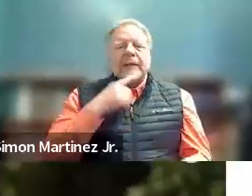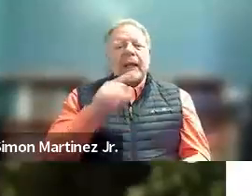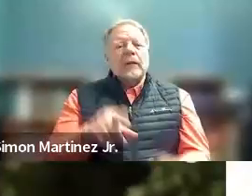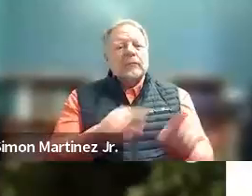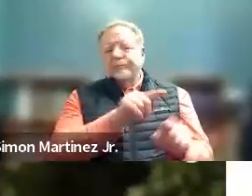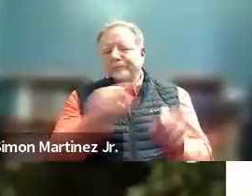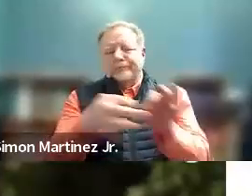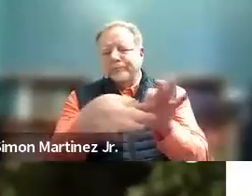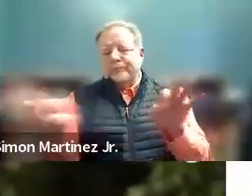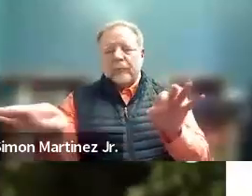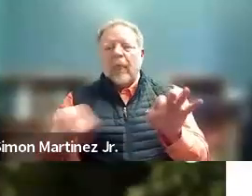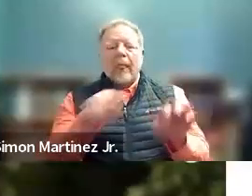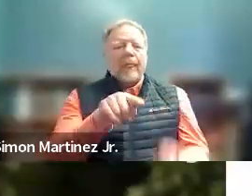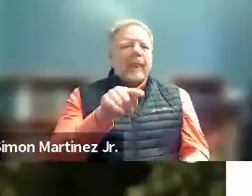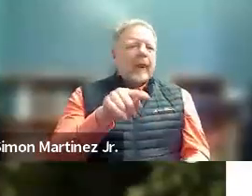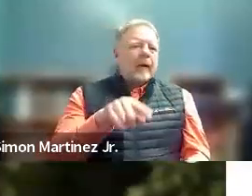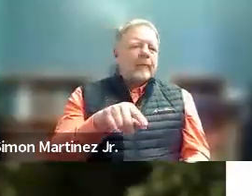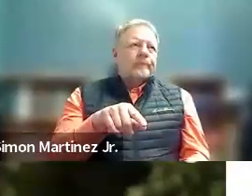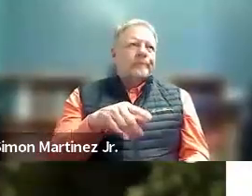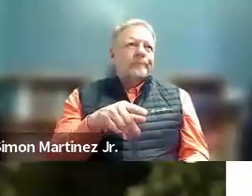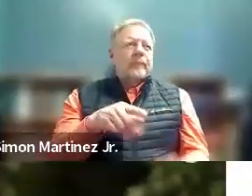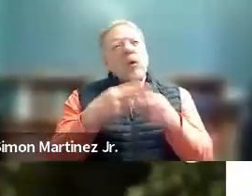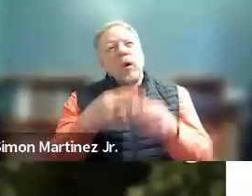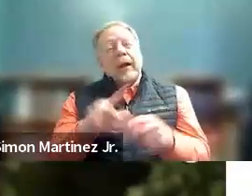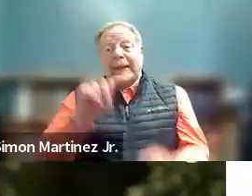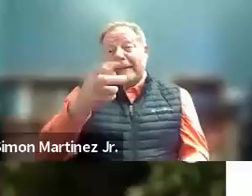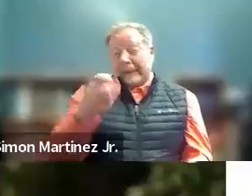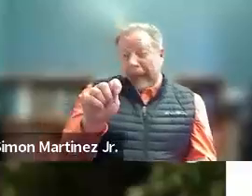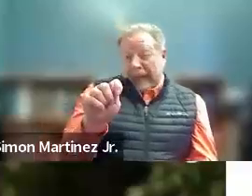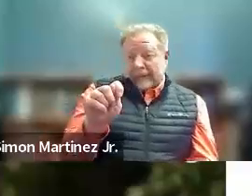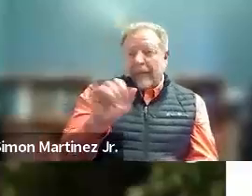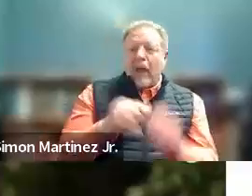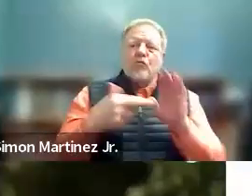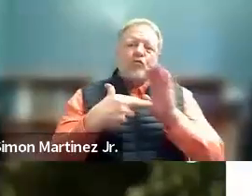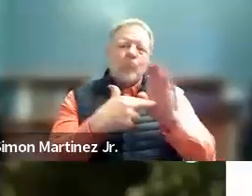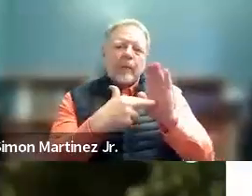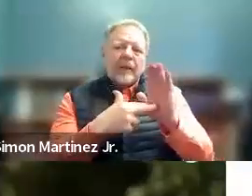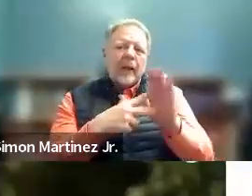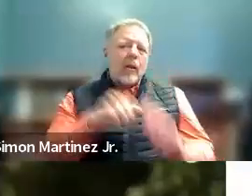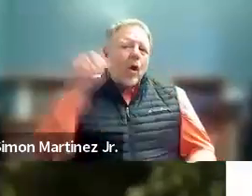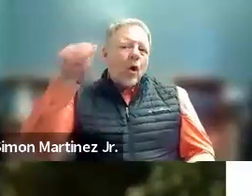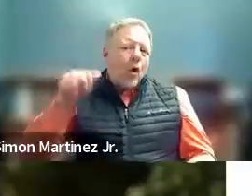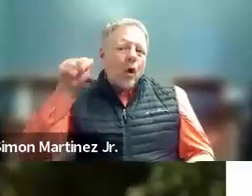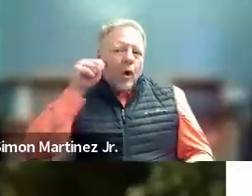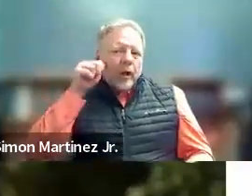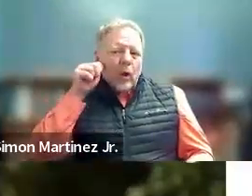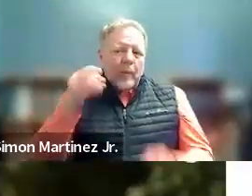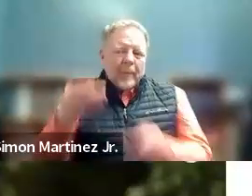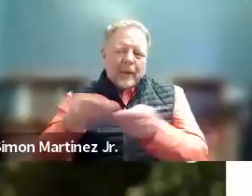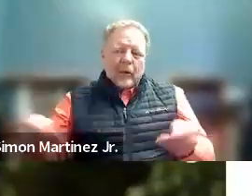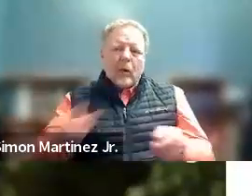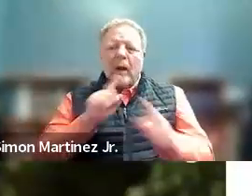is they're it's text that represent the audio material or the dialogue,